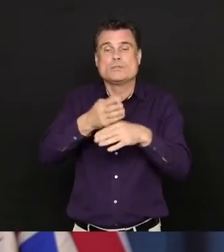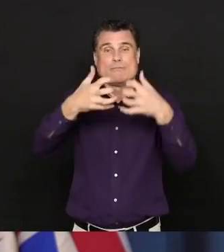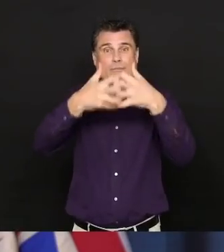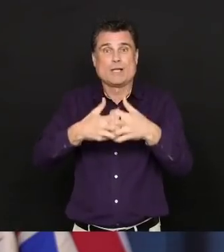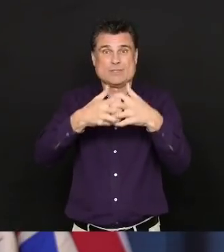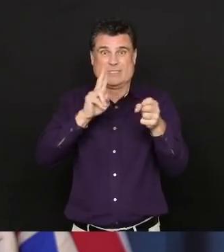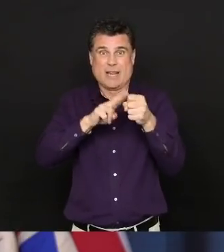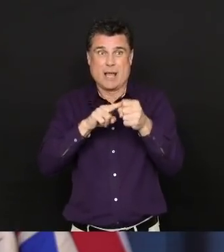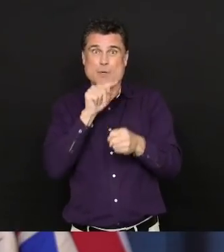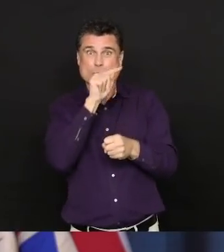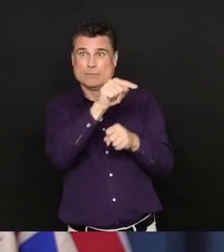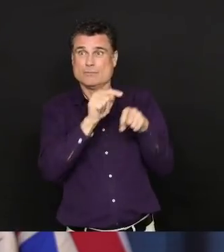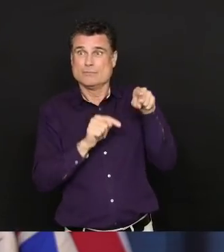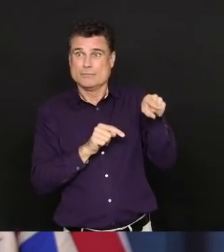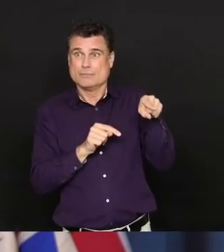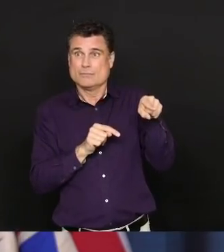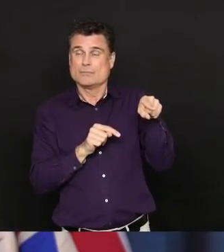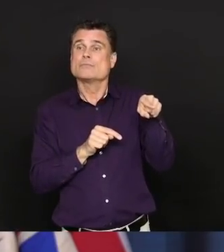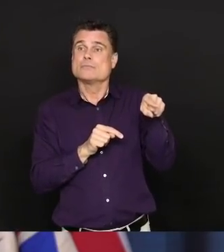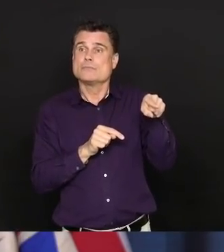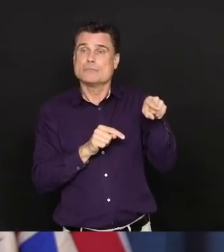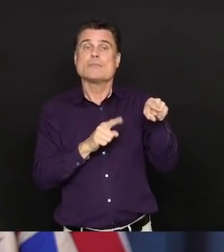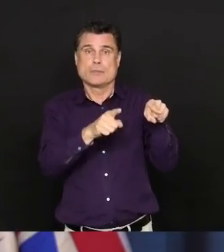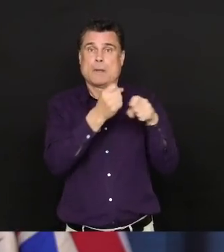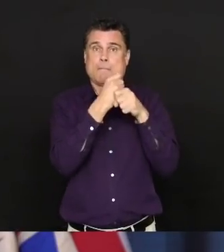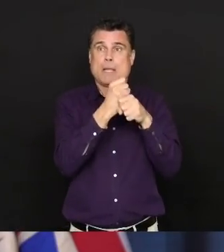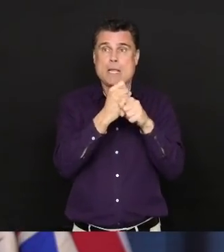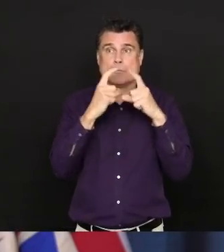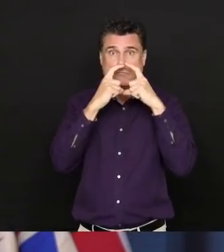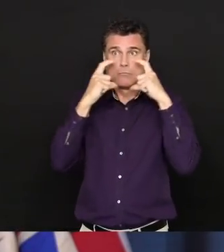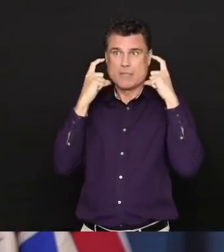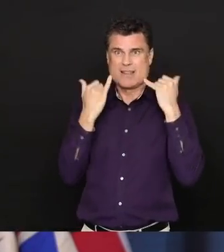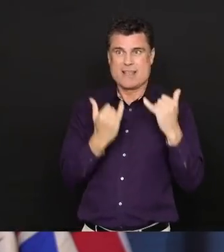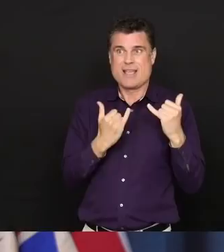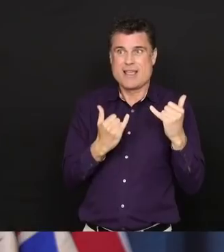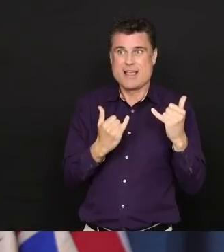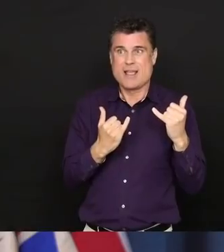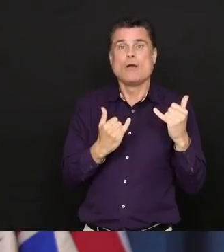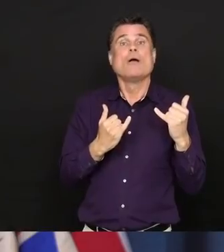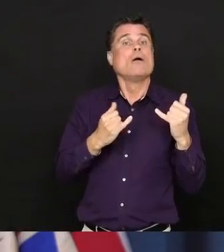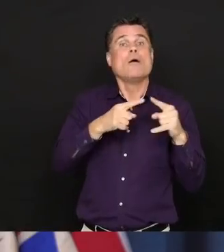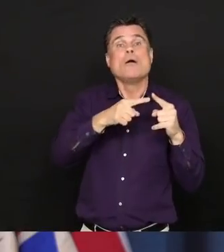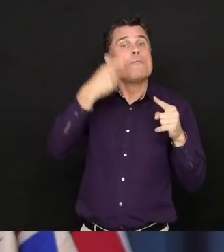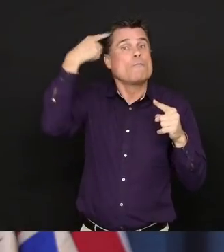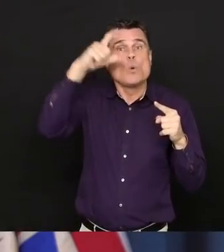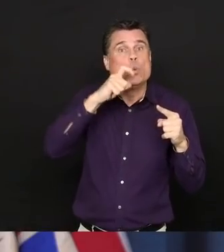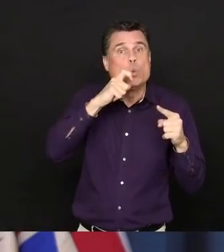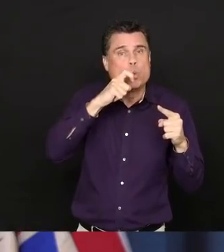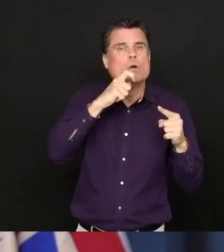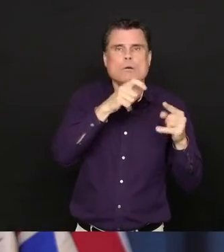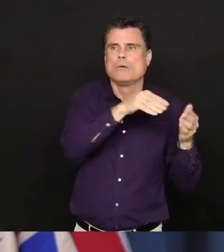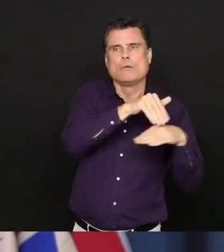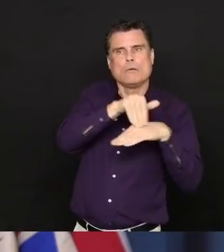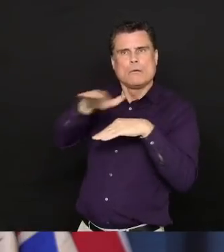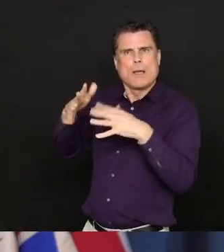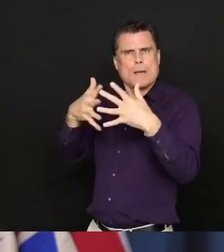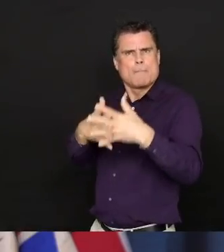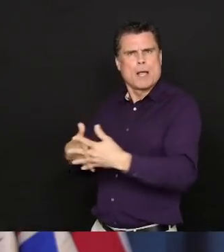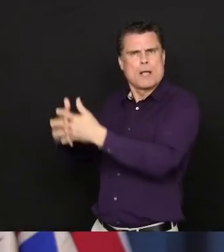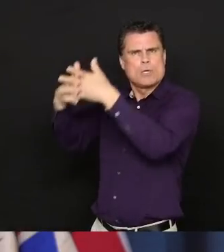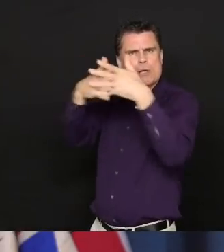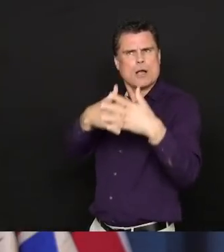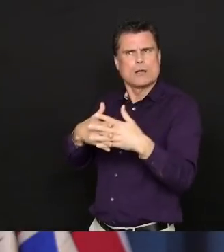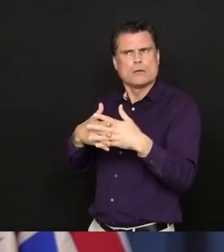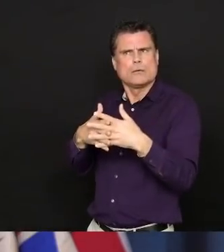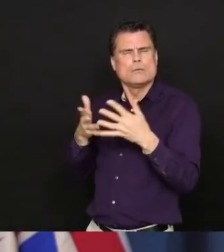putting themselves at risk to make critical supplies, but not for Canadians. Given that the US is now limiting N95